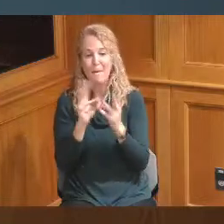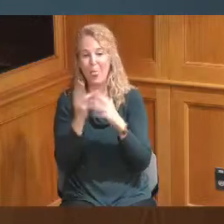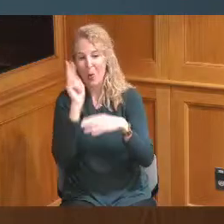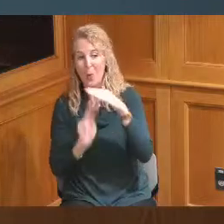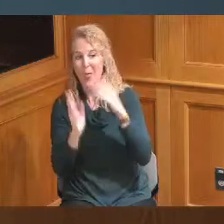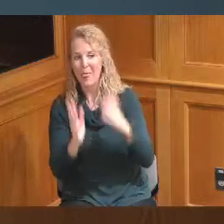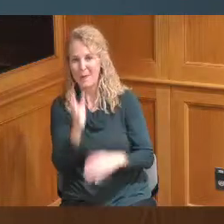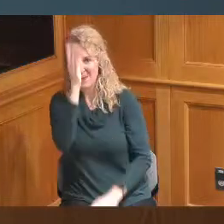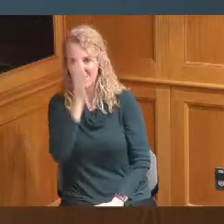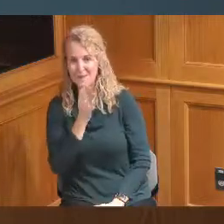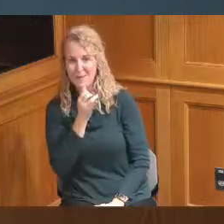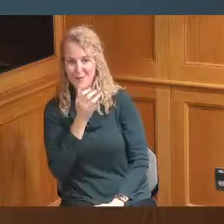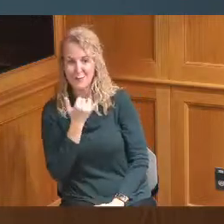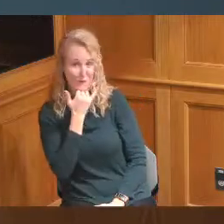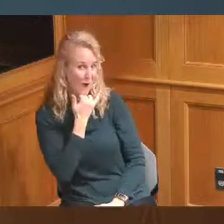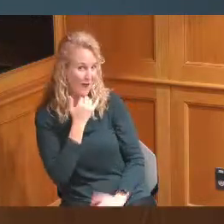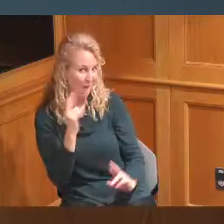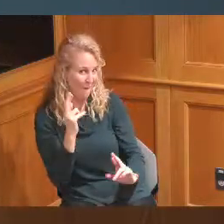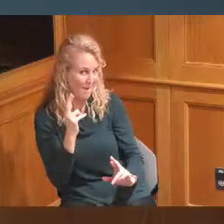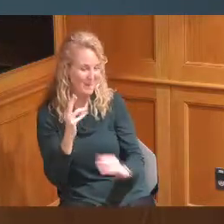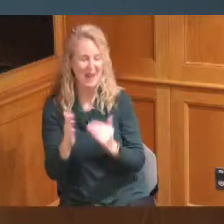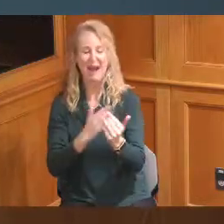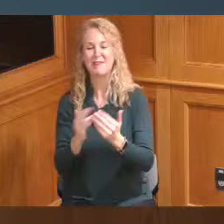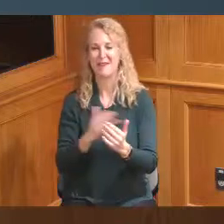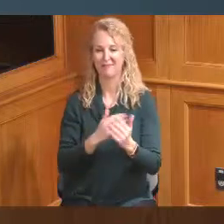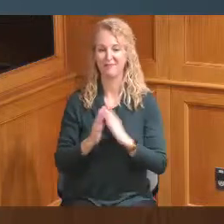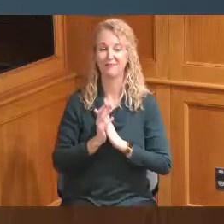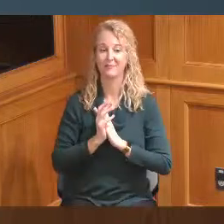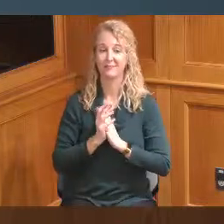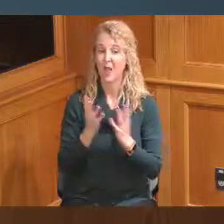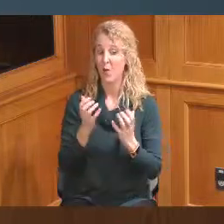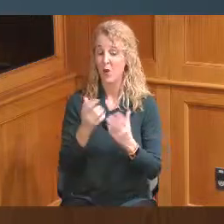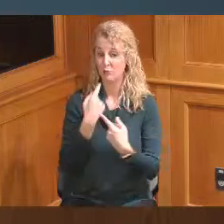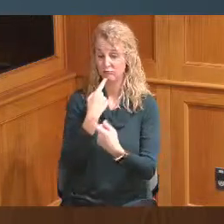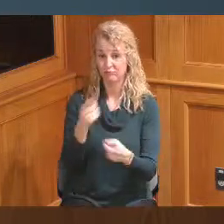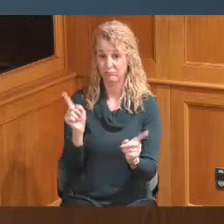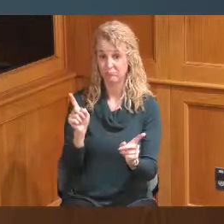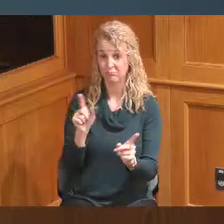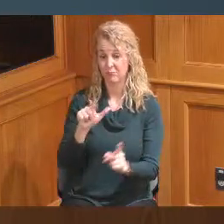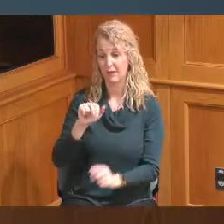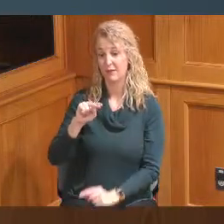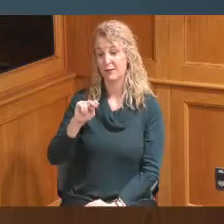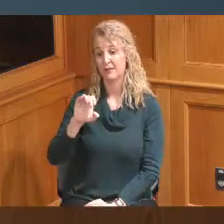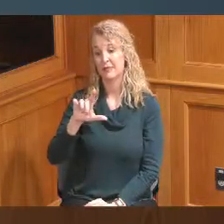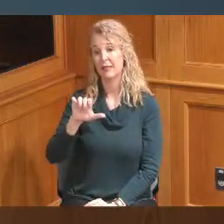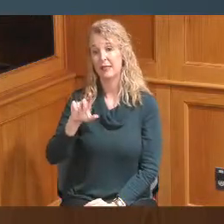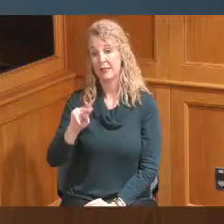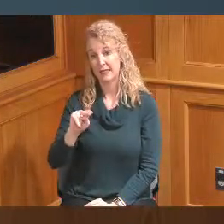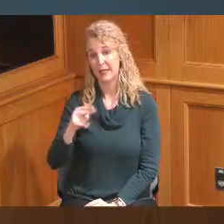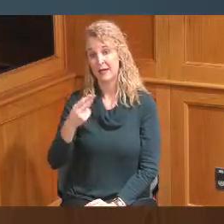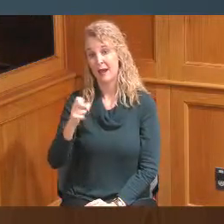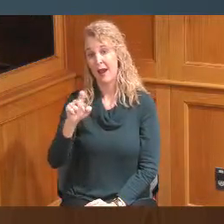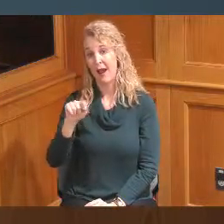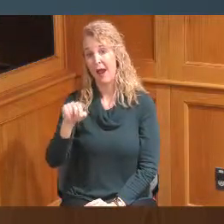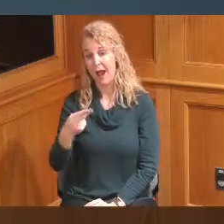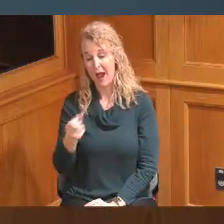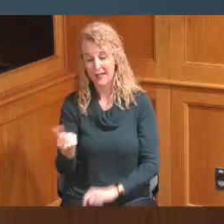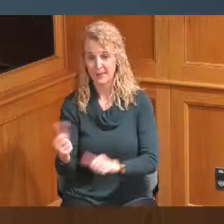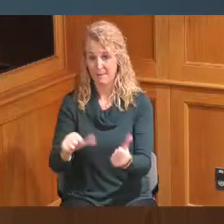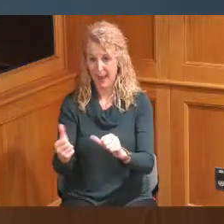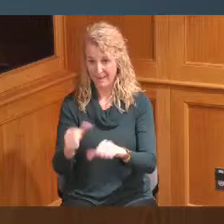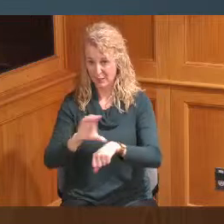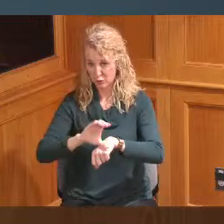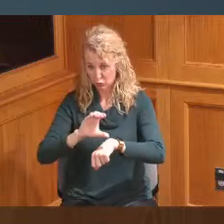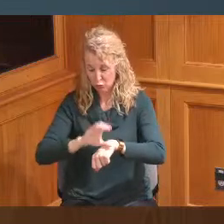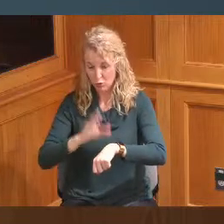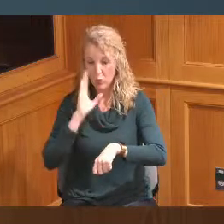I'm hopeful that he's wrong. And then I also want to mention Lincoln Heights Missionary Baptist Church